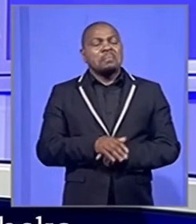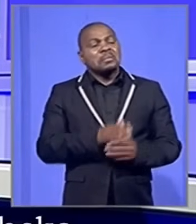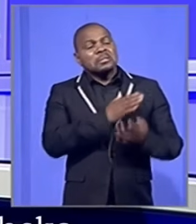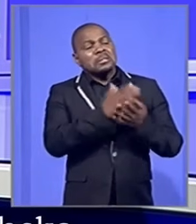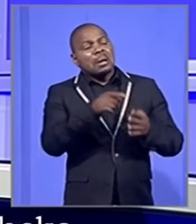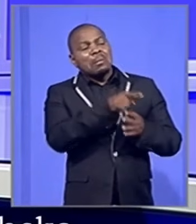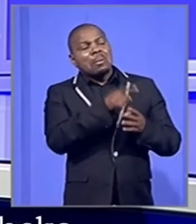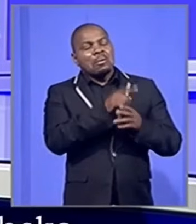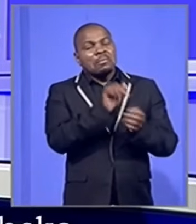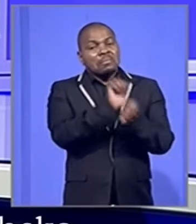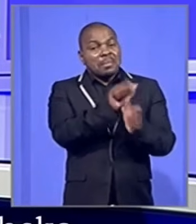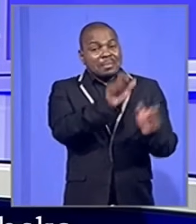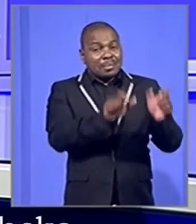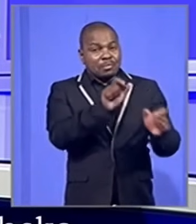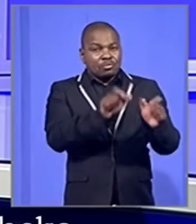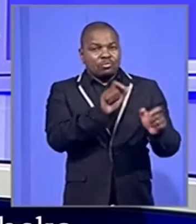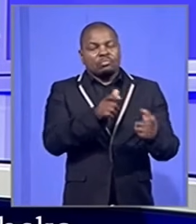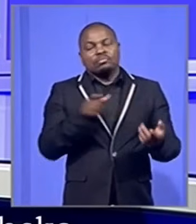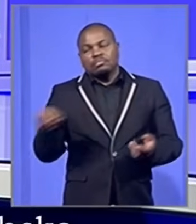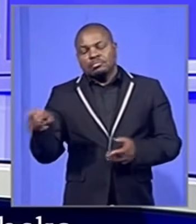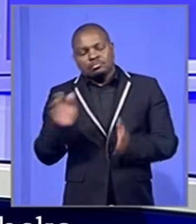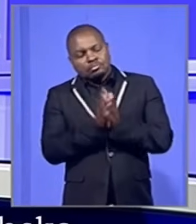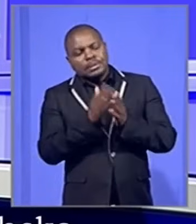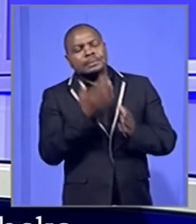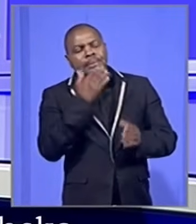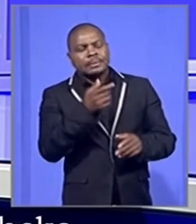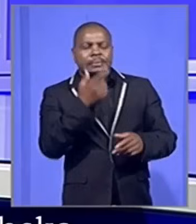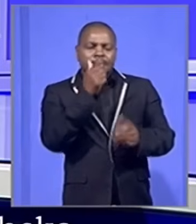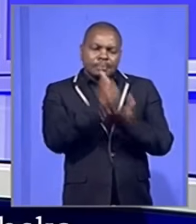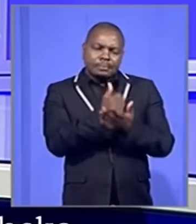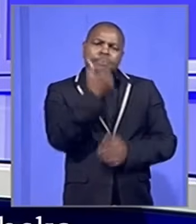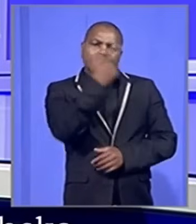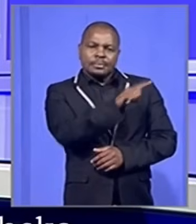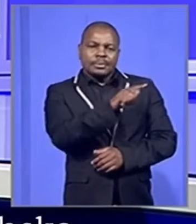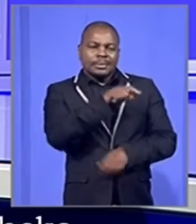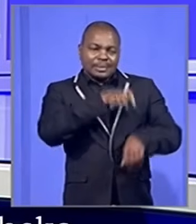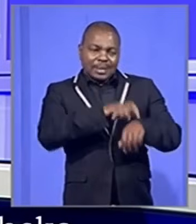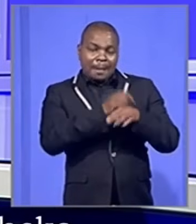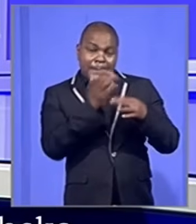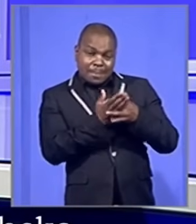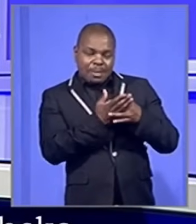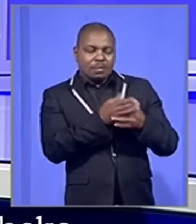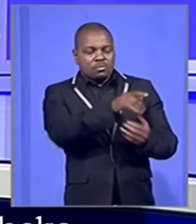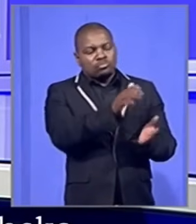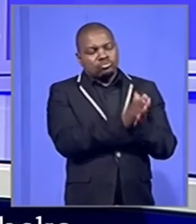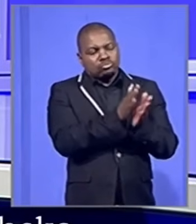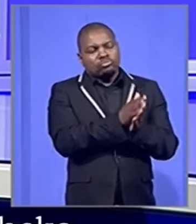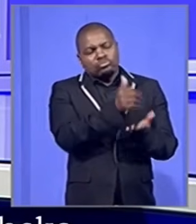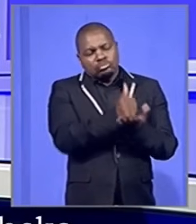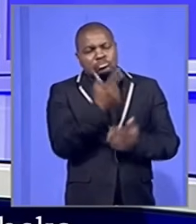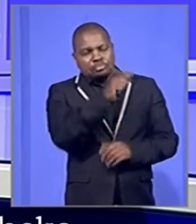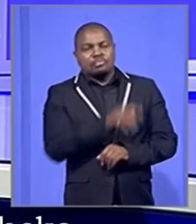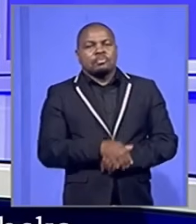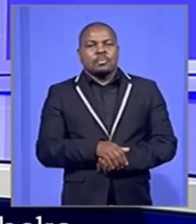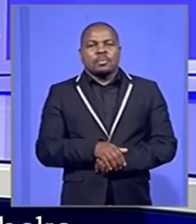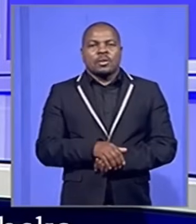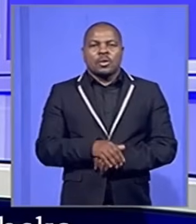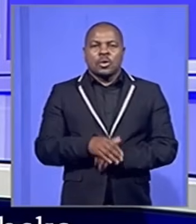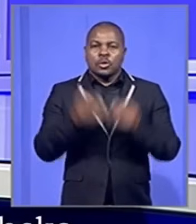ba ba latofatšwa ba kgopelwe go dula ka tshwanelo nakong ya ge tsheko e sa emišitšwe gannyane moahlodi